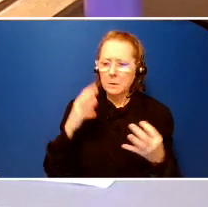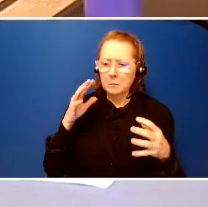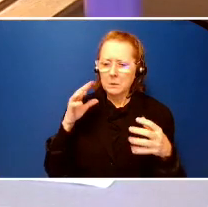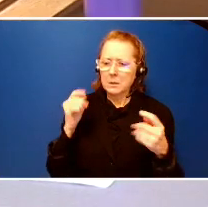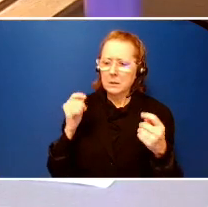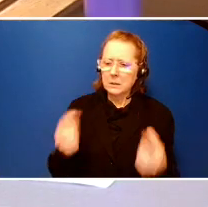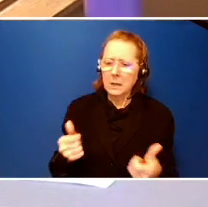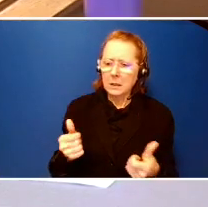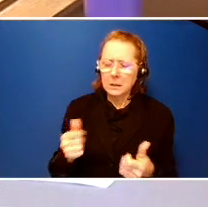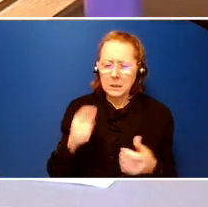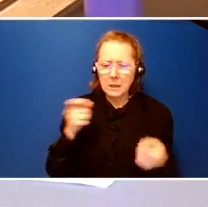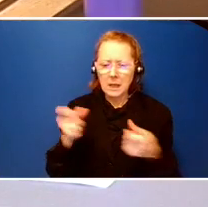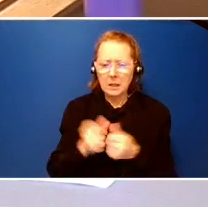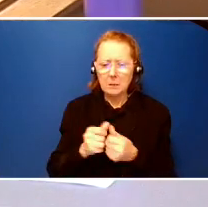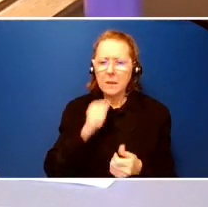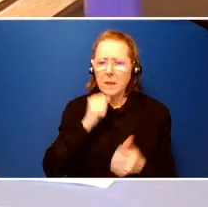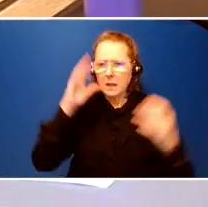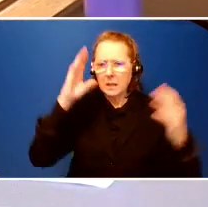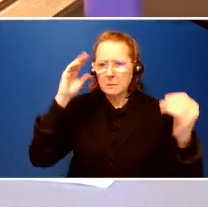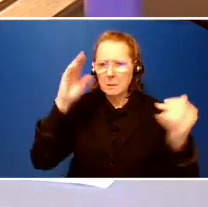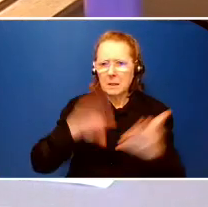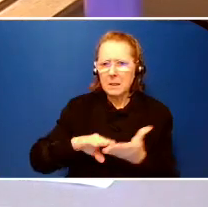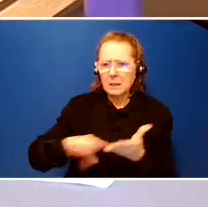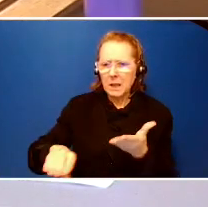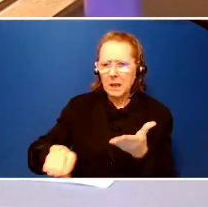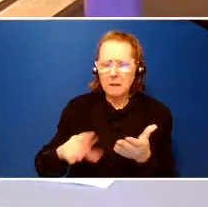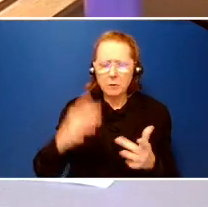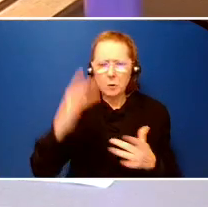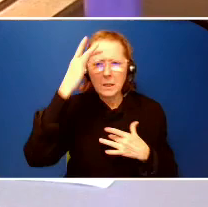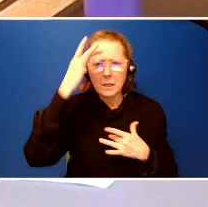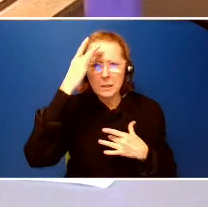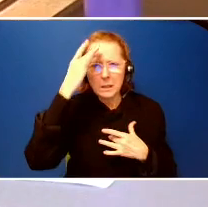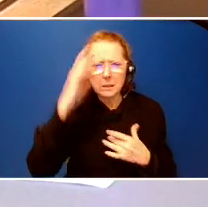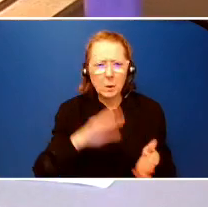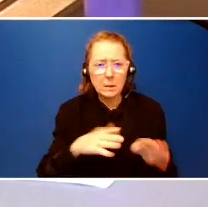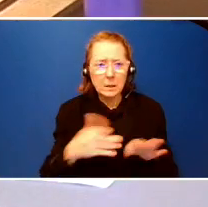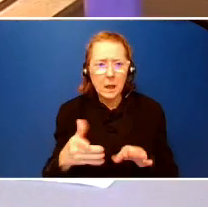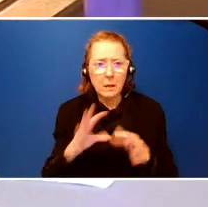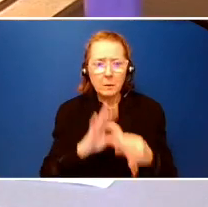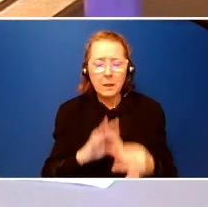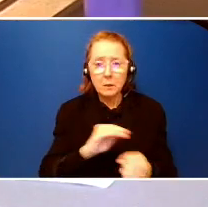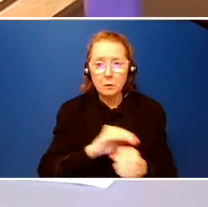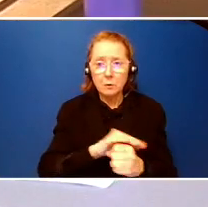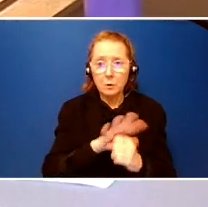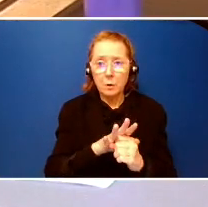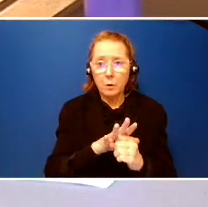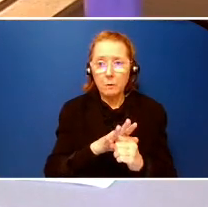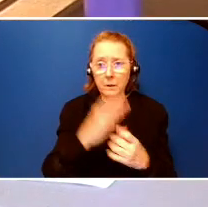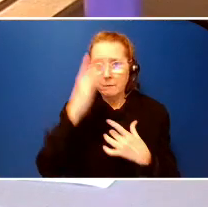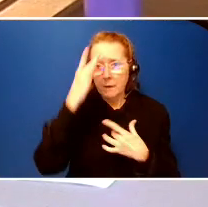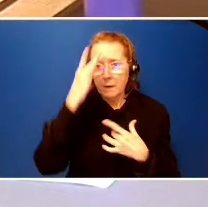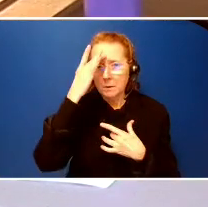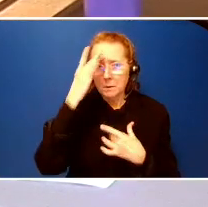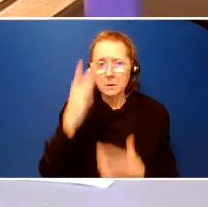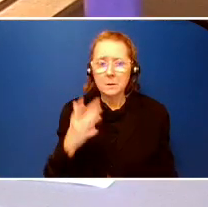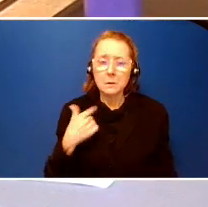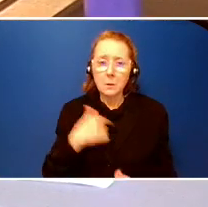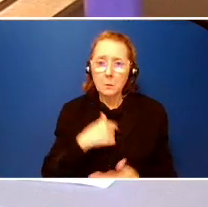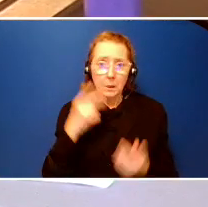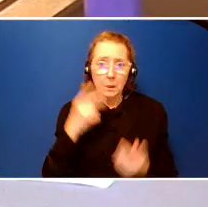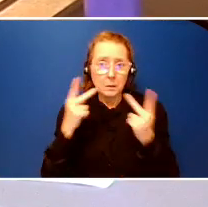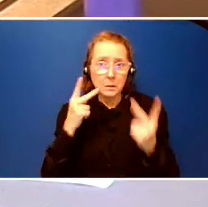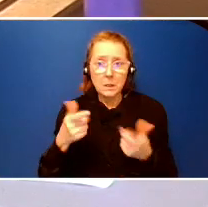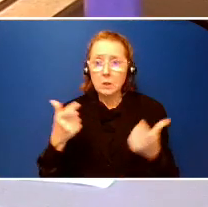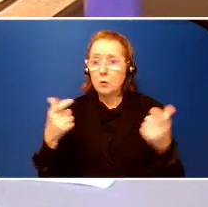layoffs or illness or deaths related to the COVID virus. So we are seeing a huge need